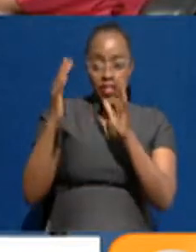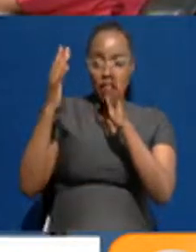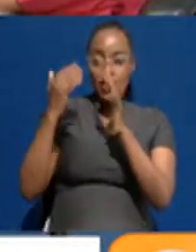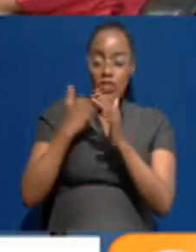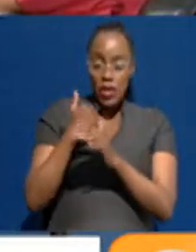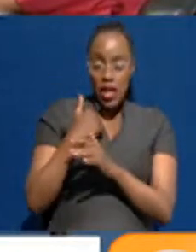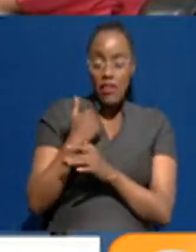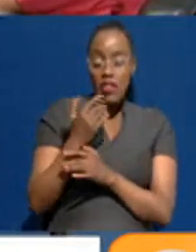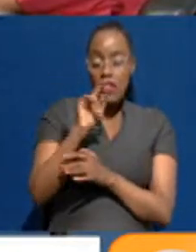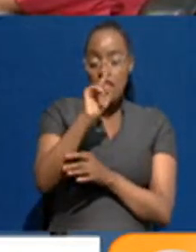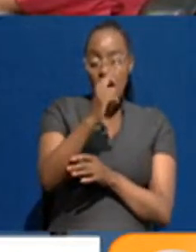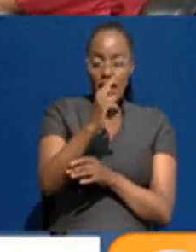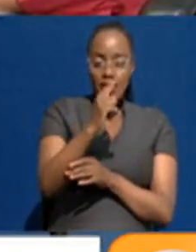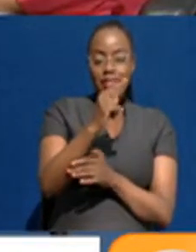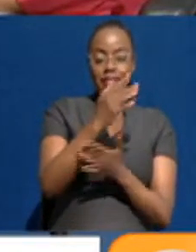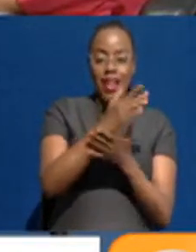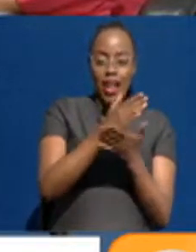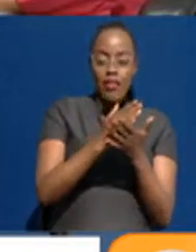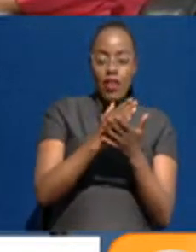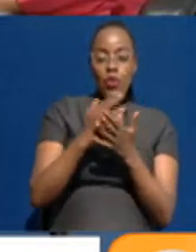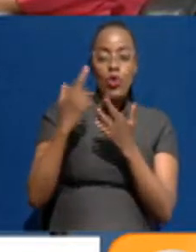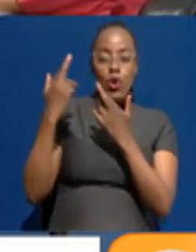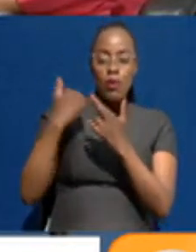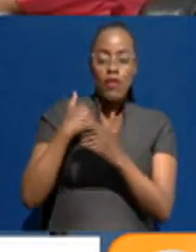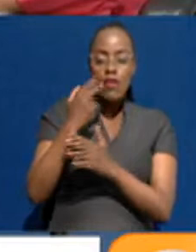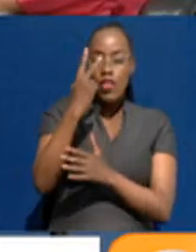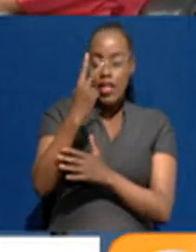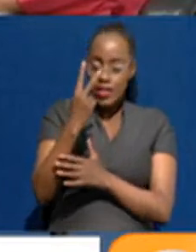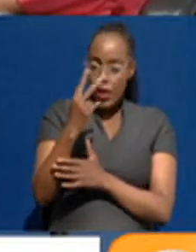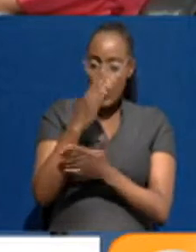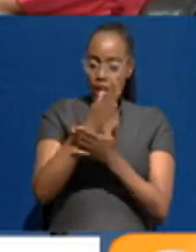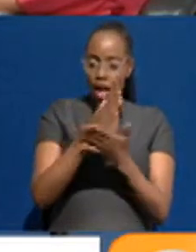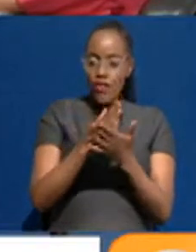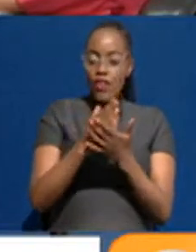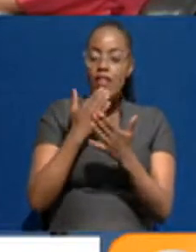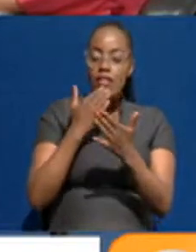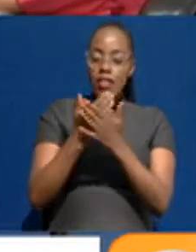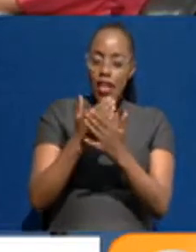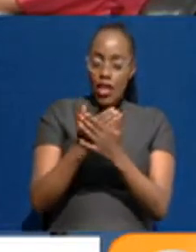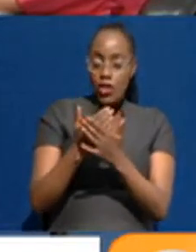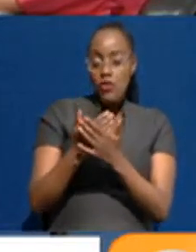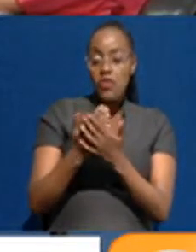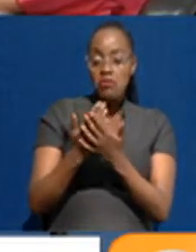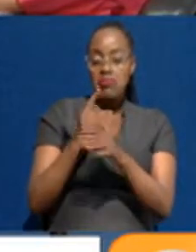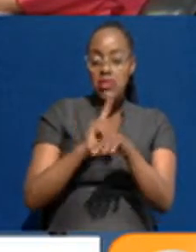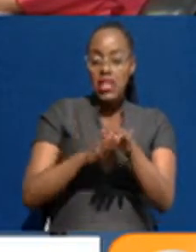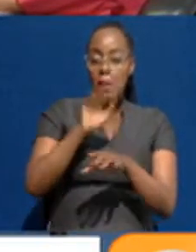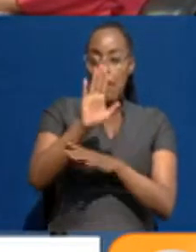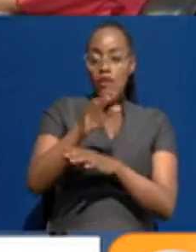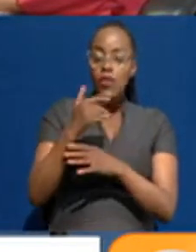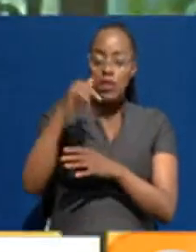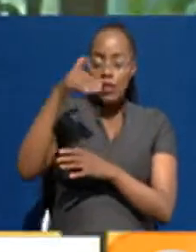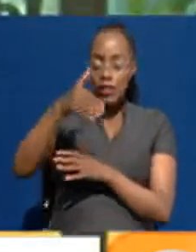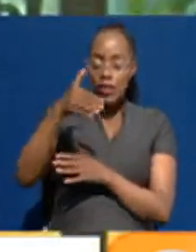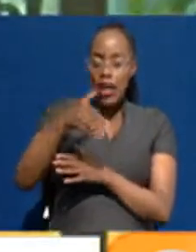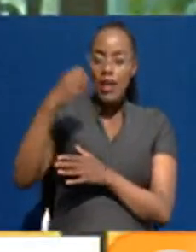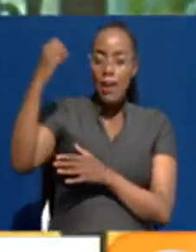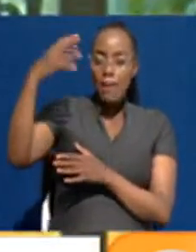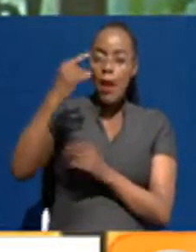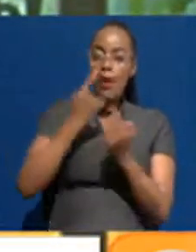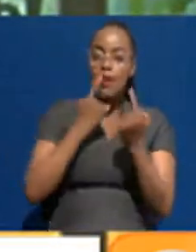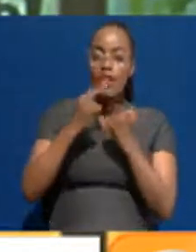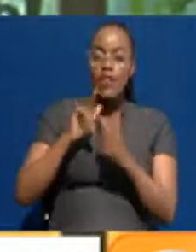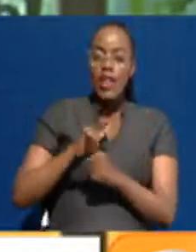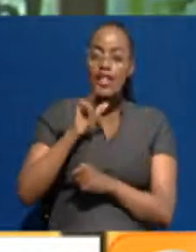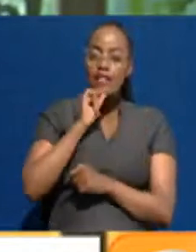one. Looking forward to half two. We thank you for making the time for us here on Power Talk. So, ladies and